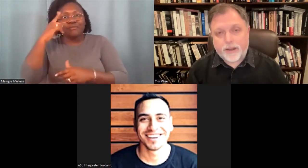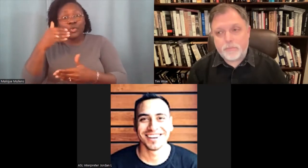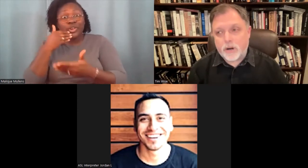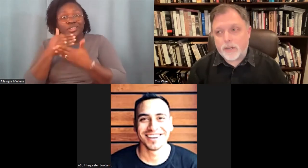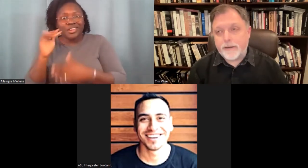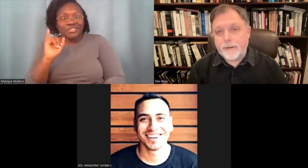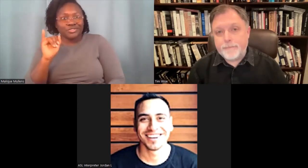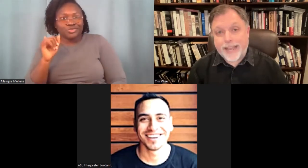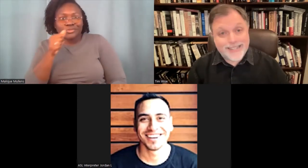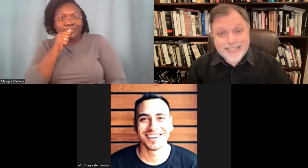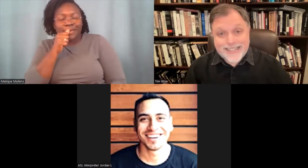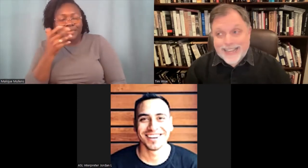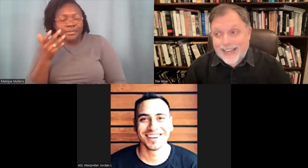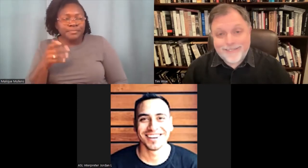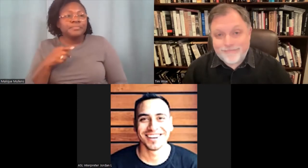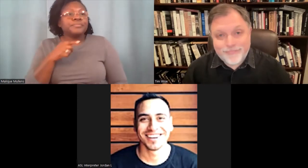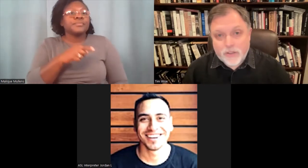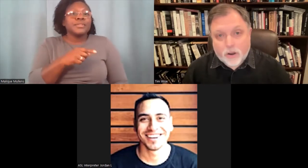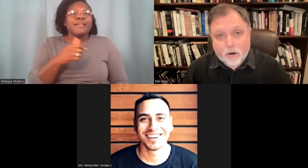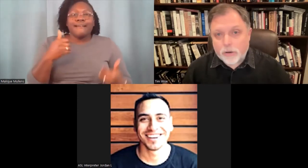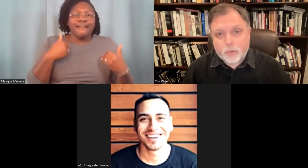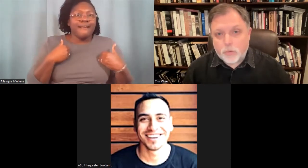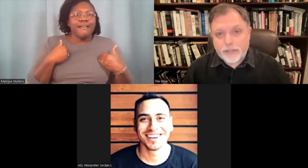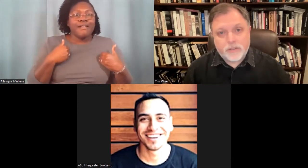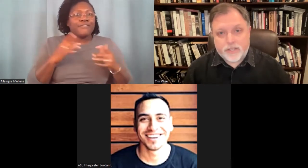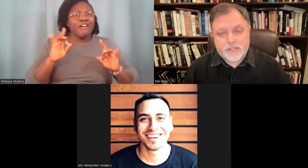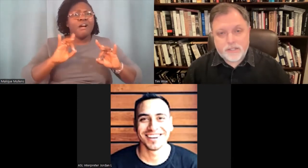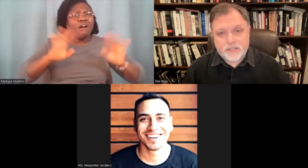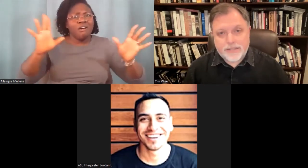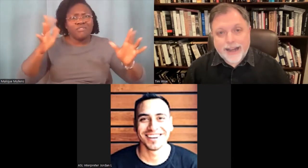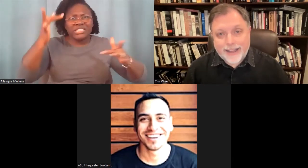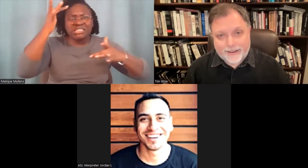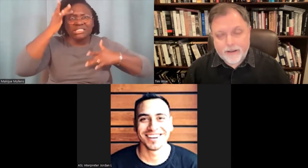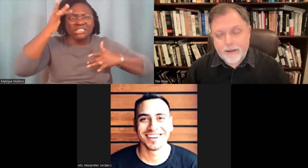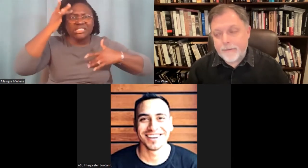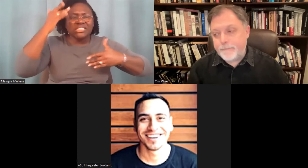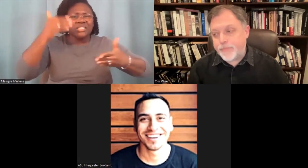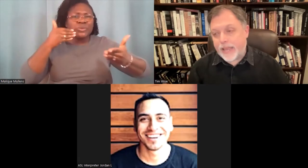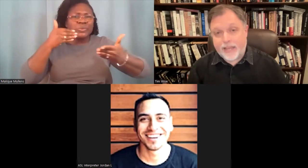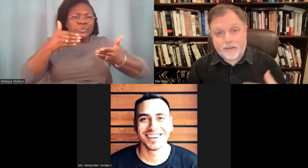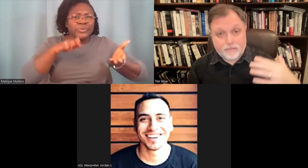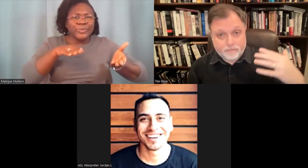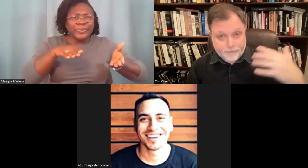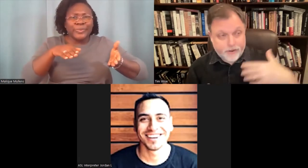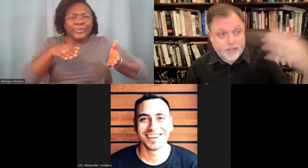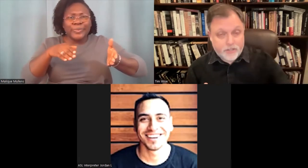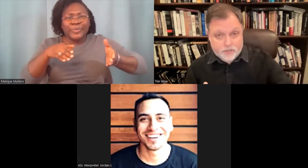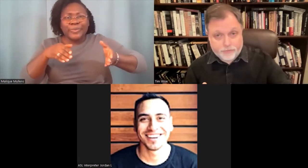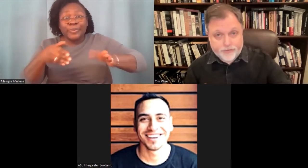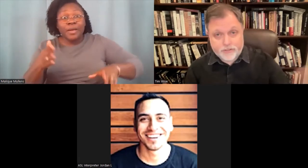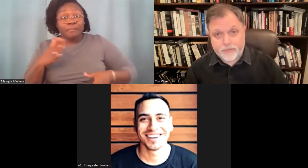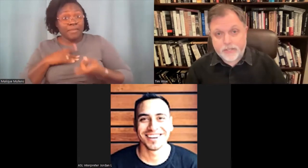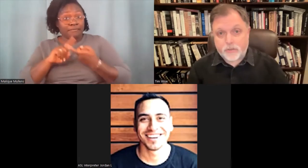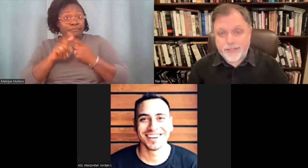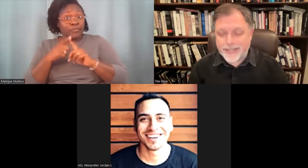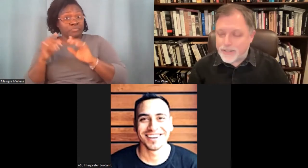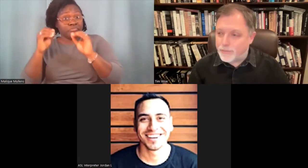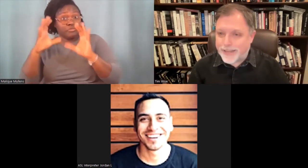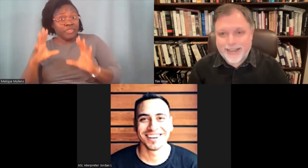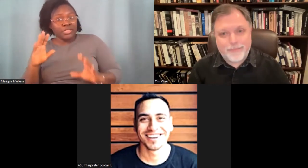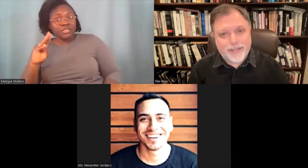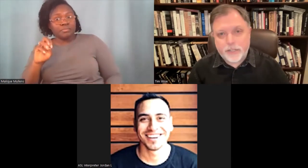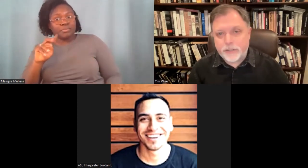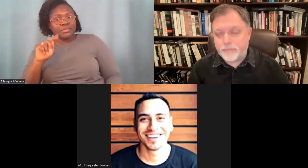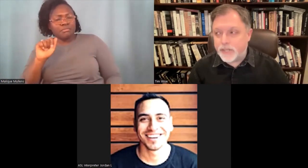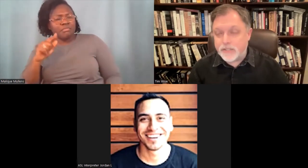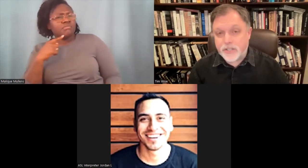on the private market. And this guy's got horrible illness. He's dying, right? And my friend, Professor Metzl, says to him,